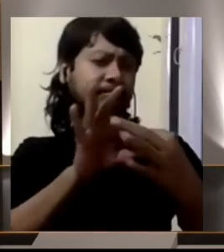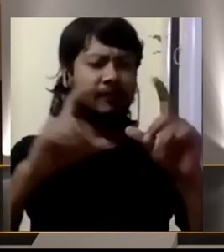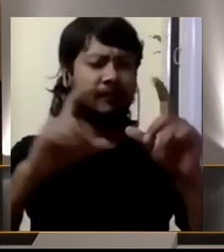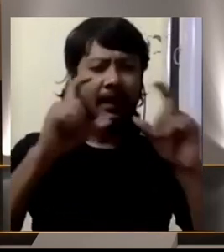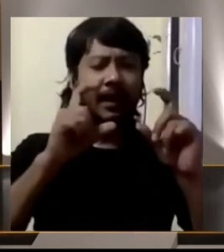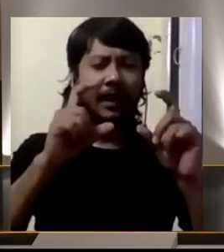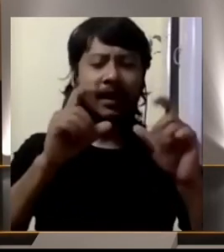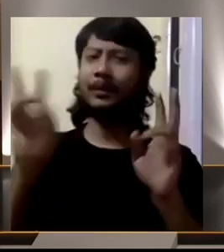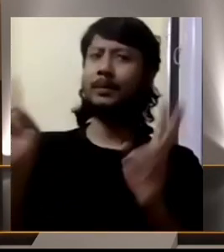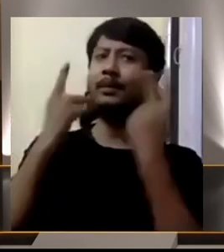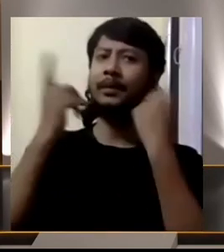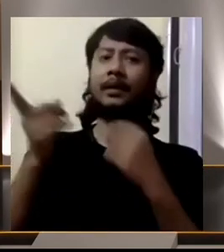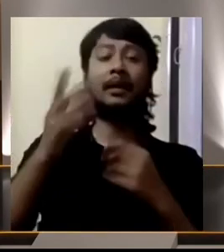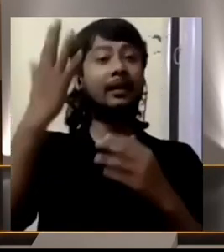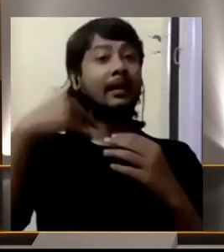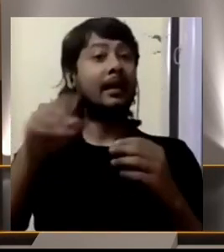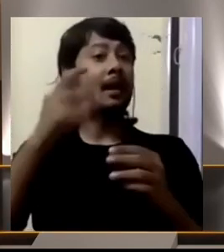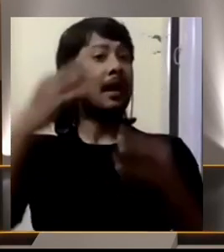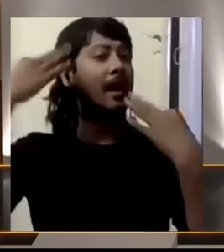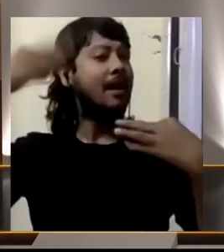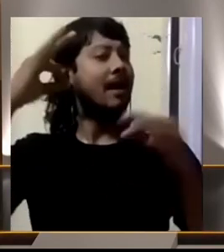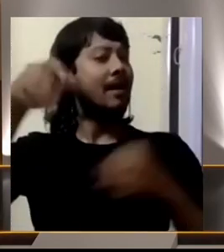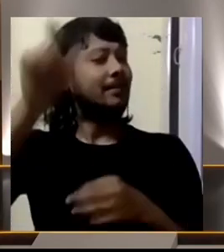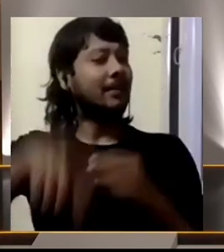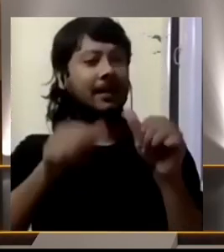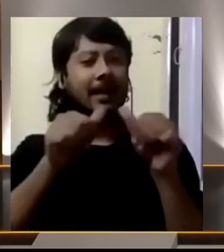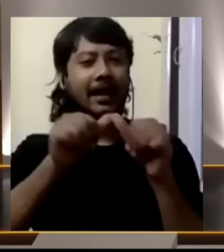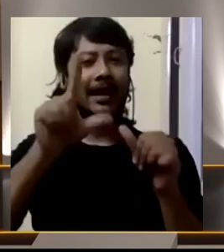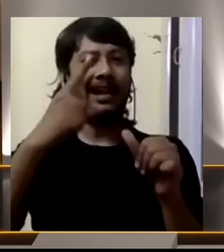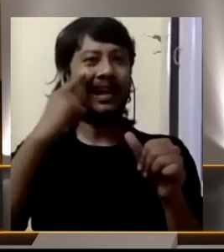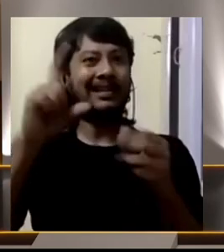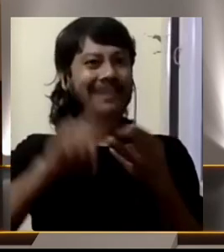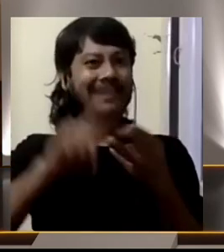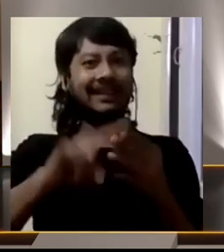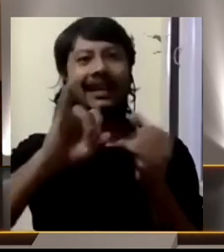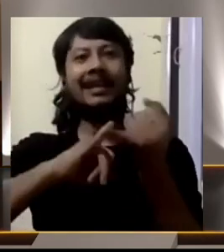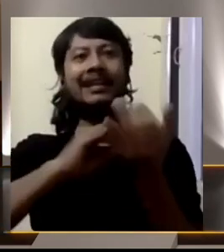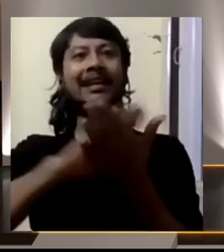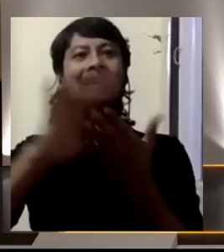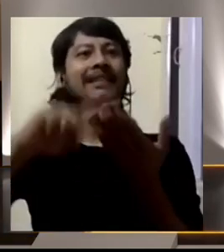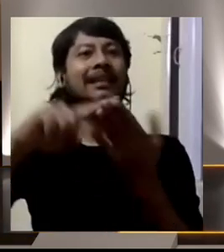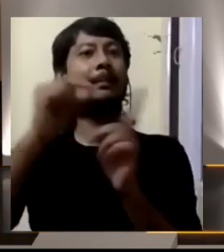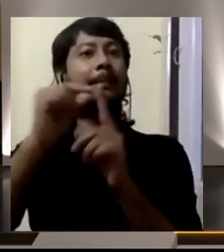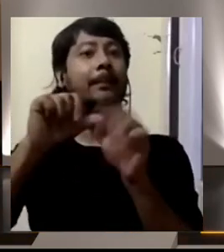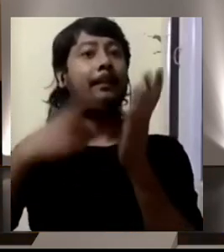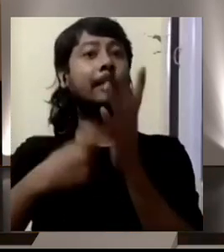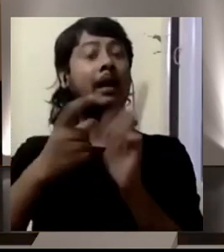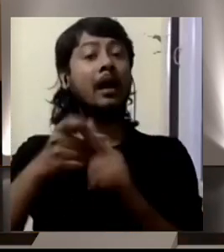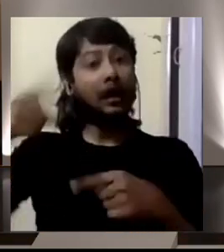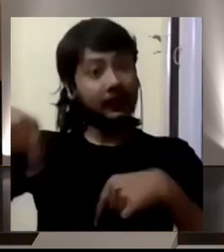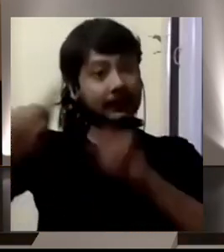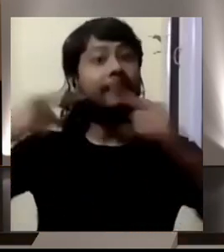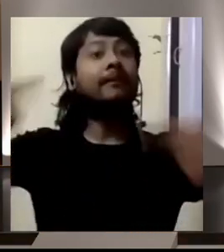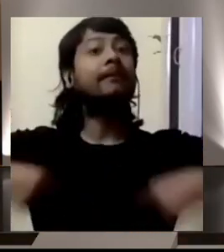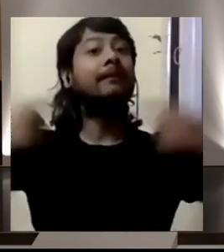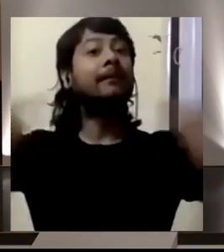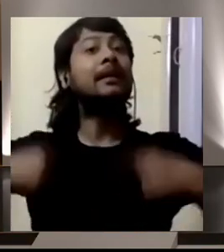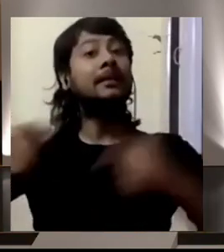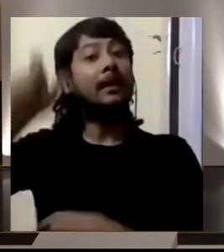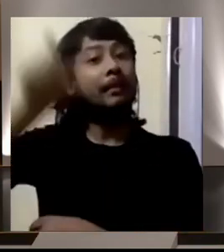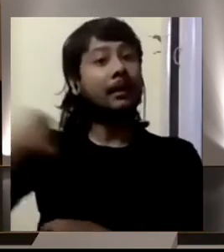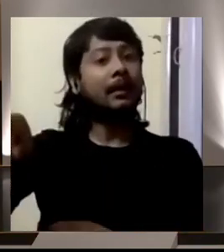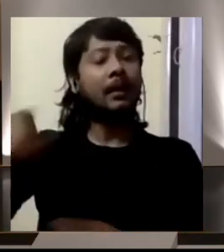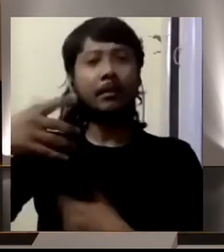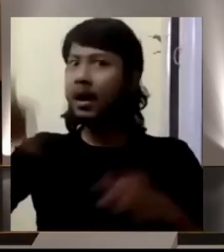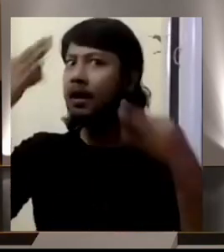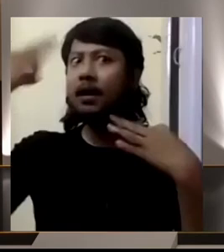Shepherd, whose movement from within her wheelchair allows her to create a sort of beauty that we seldom see. Of